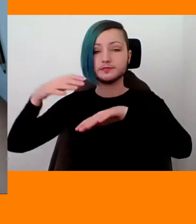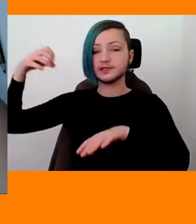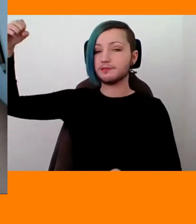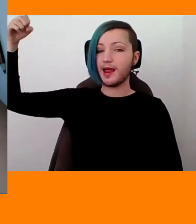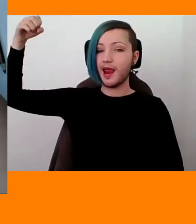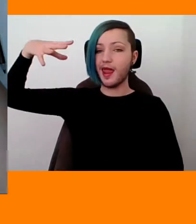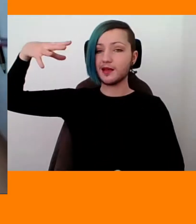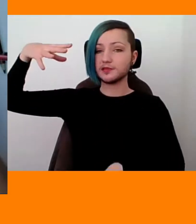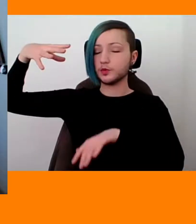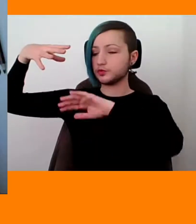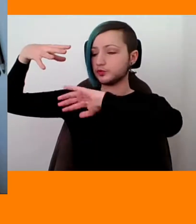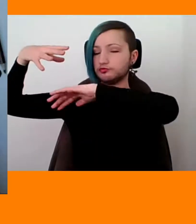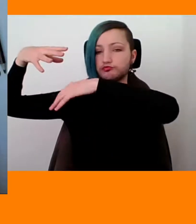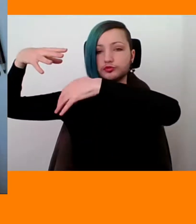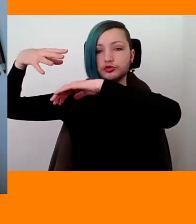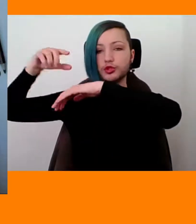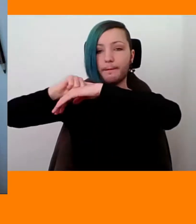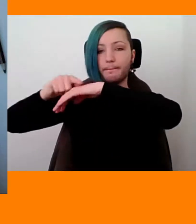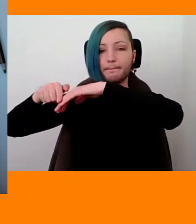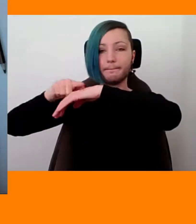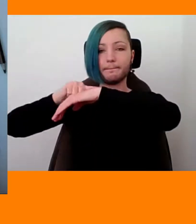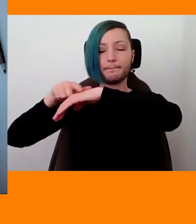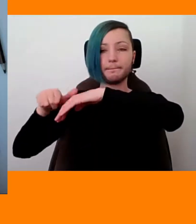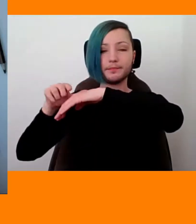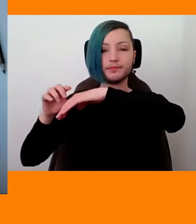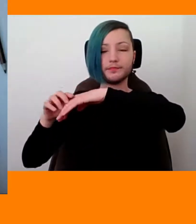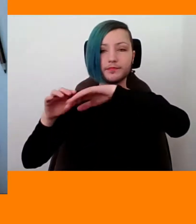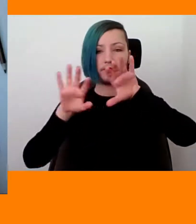down like this.